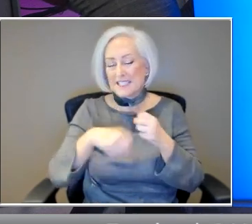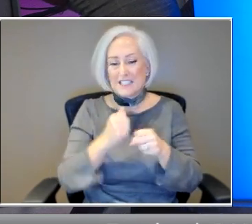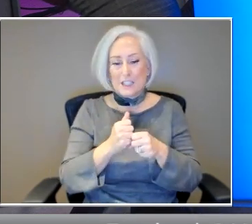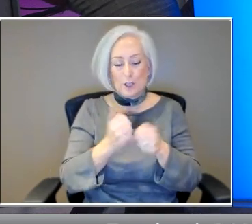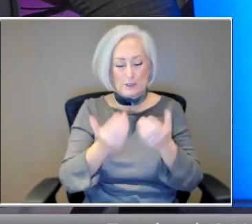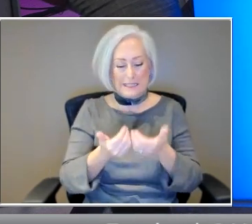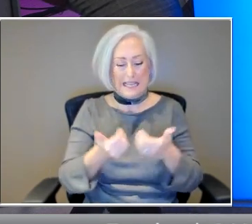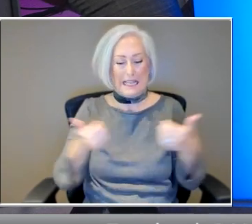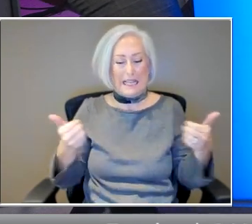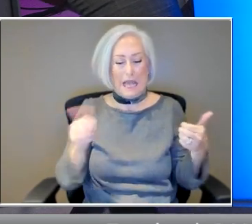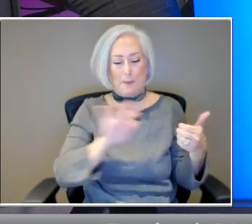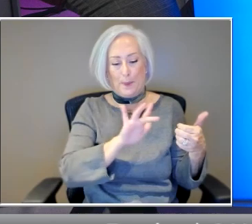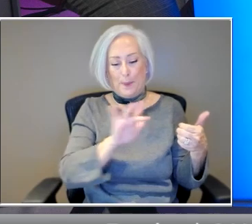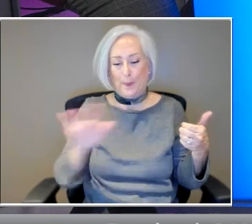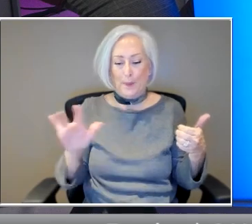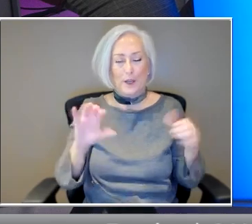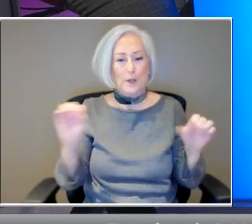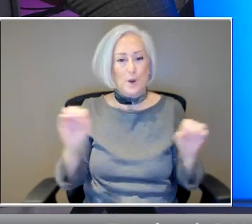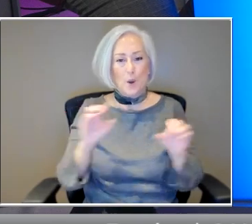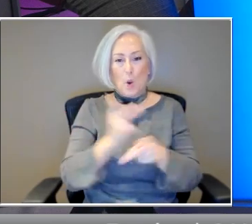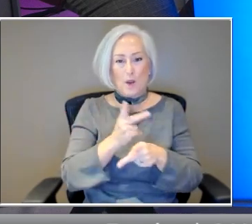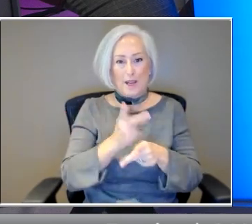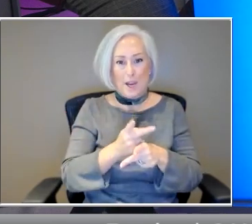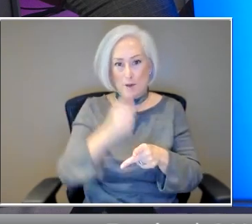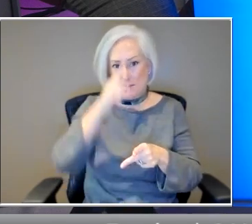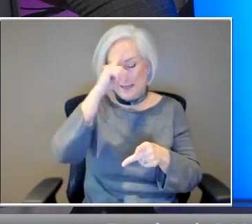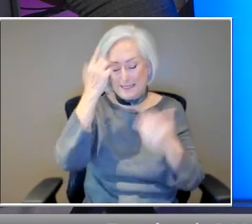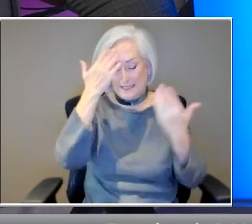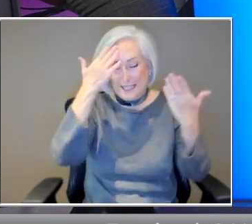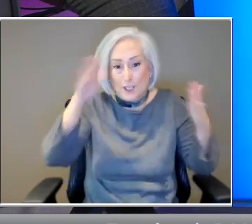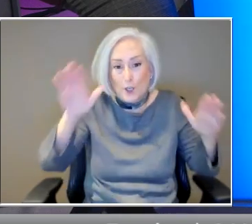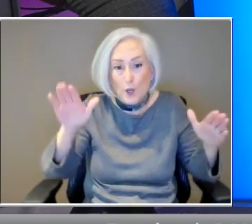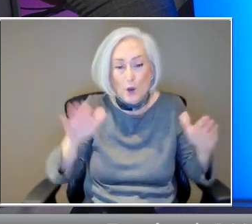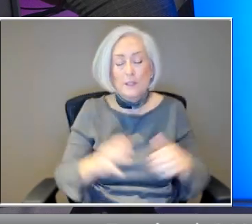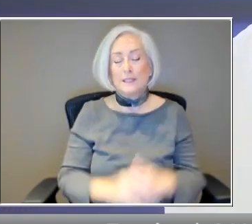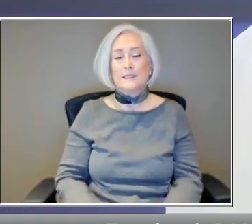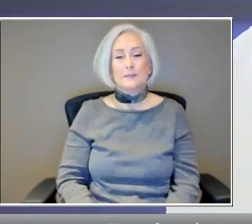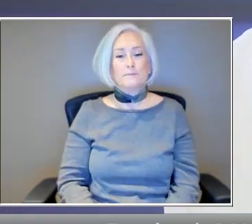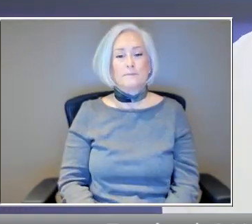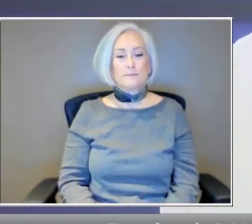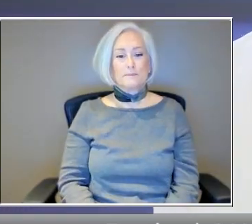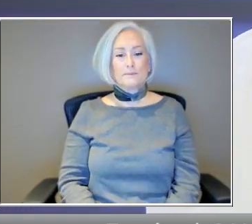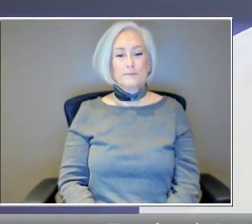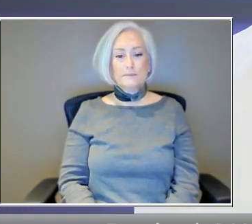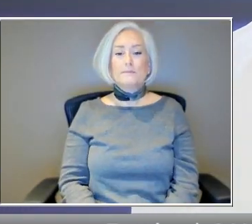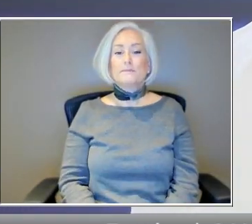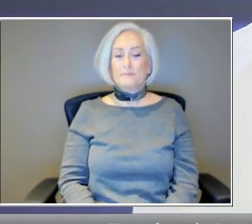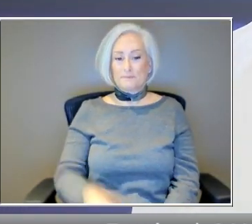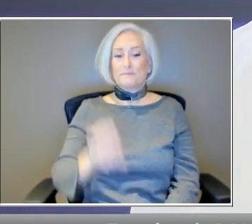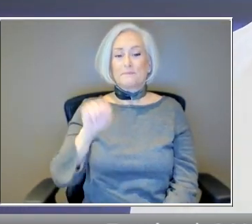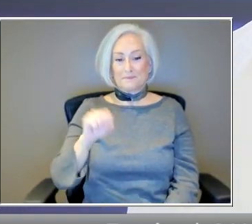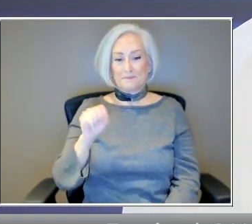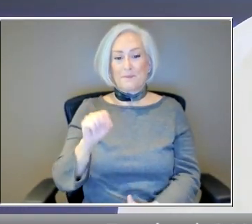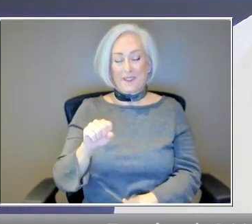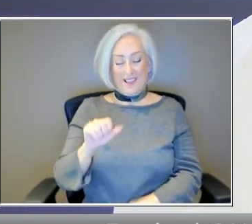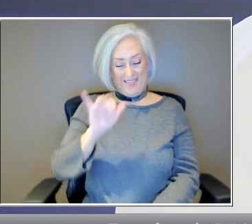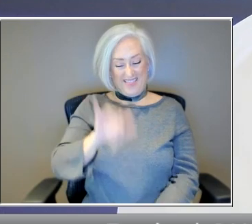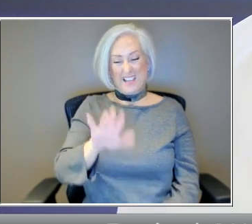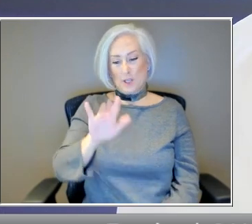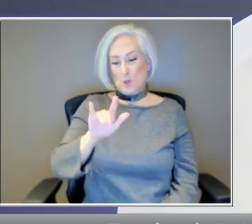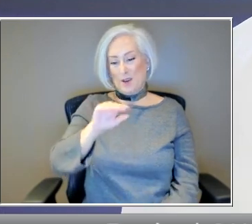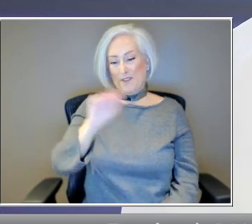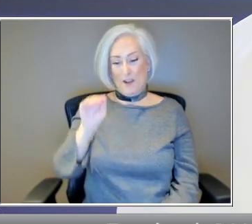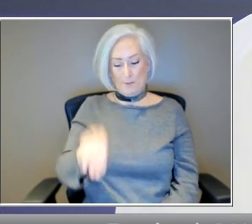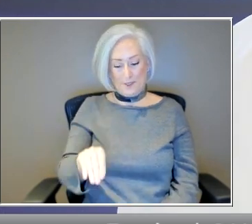didn't very know? Commonly, yeah. Yeah, no, it's, the 25% loss to follow-up that